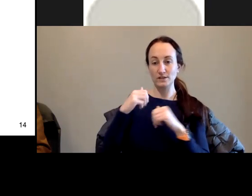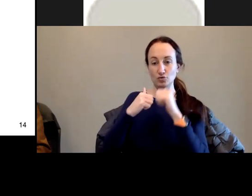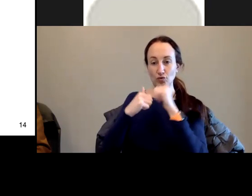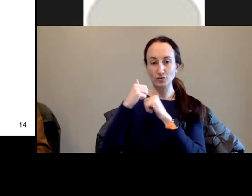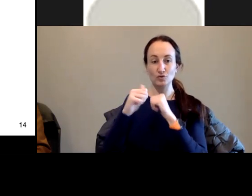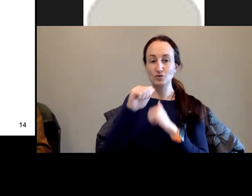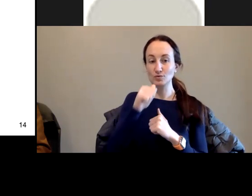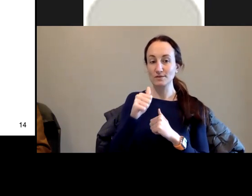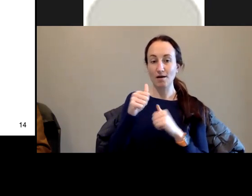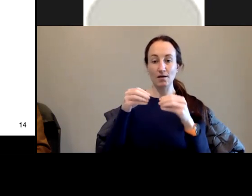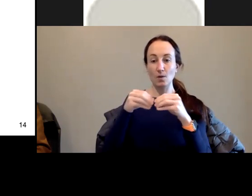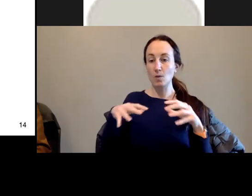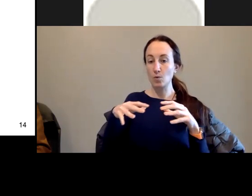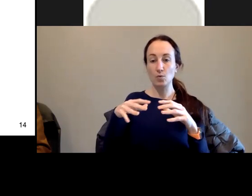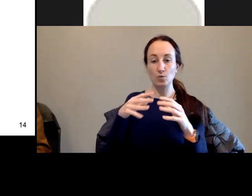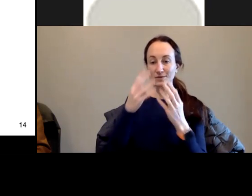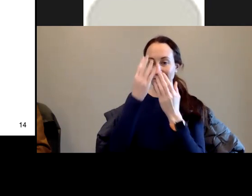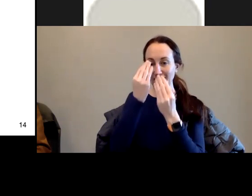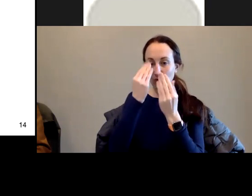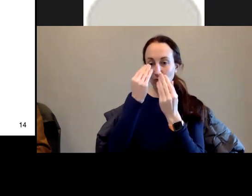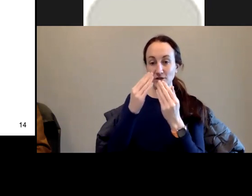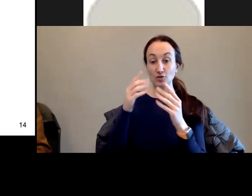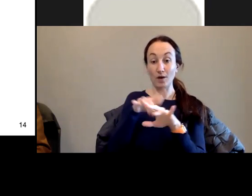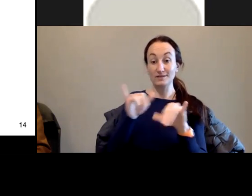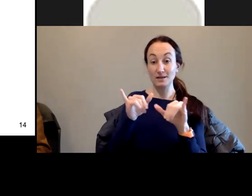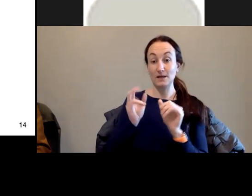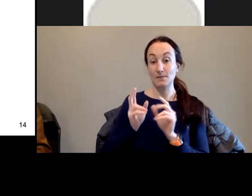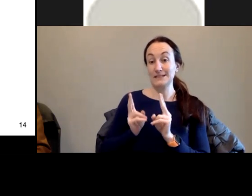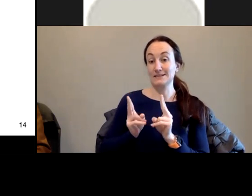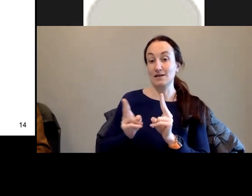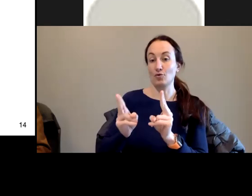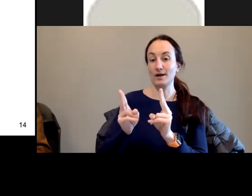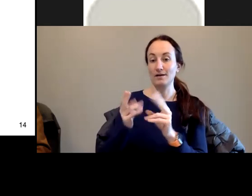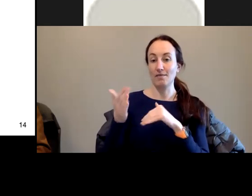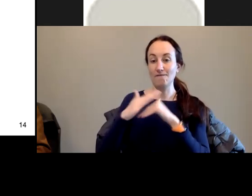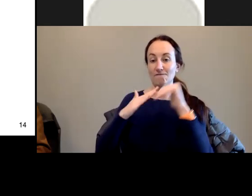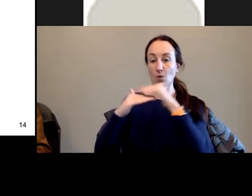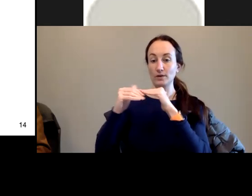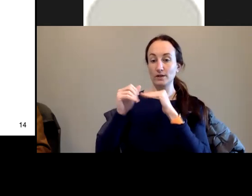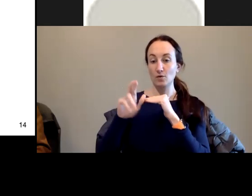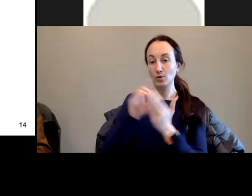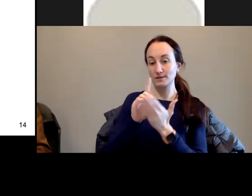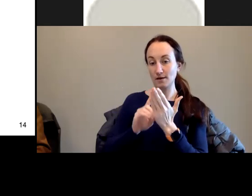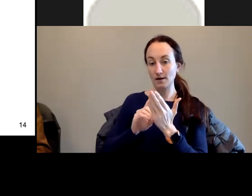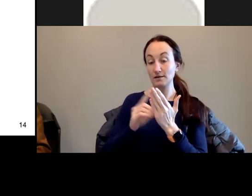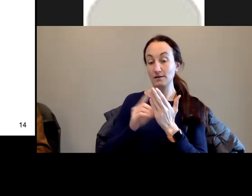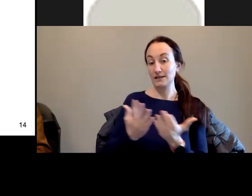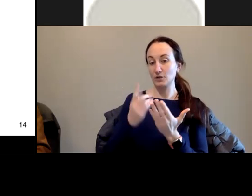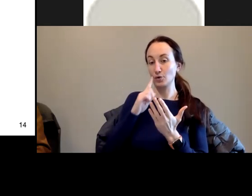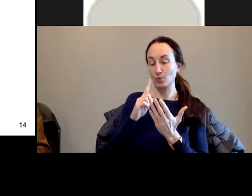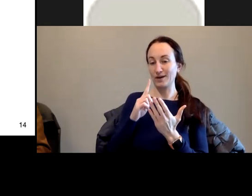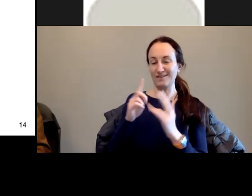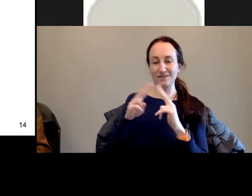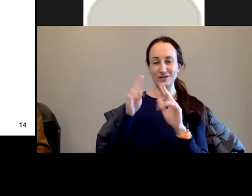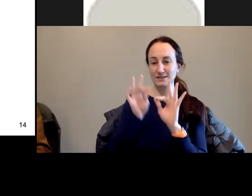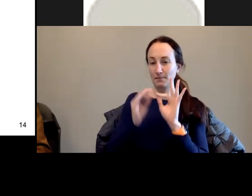does not lose much information while accelerating the folding or design. Here we took a very